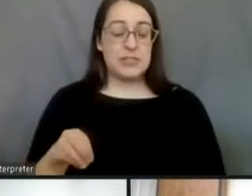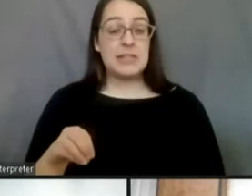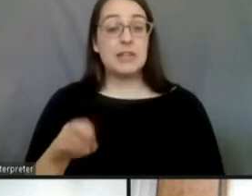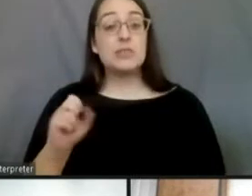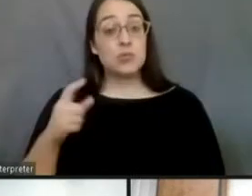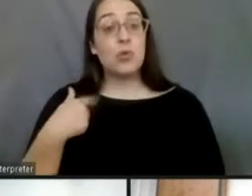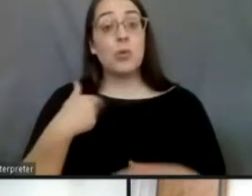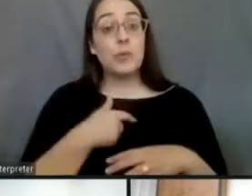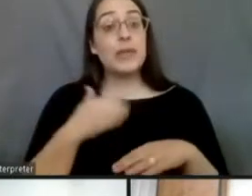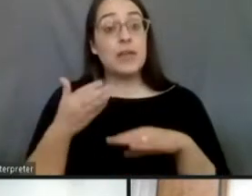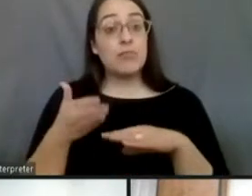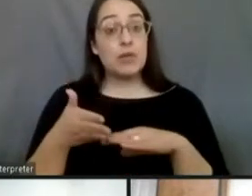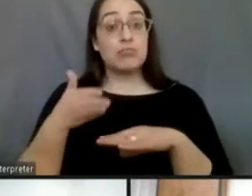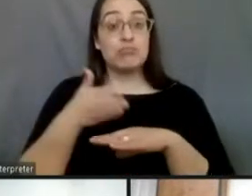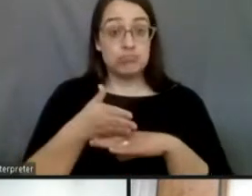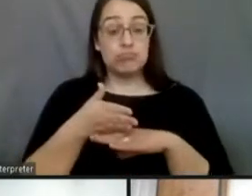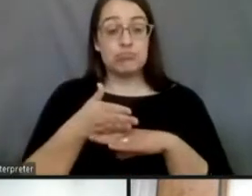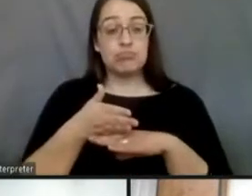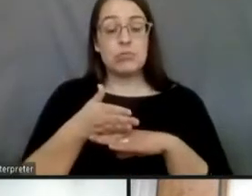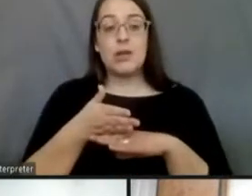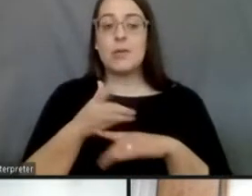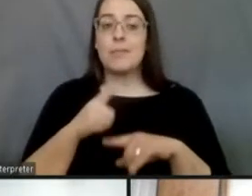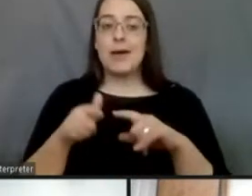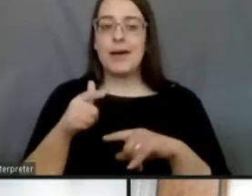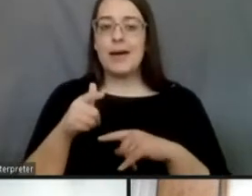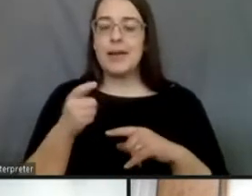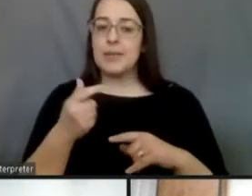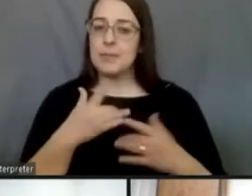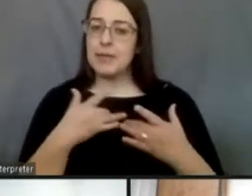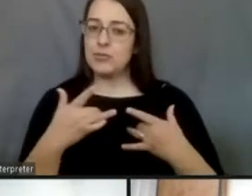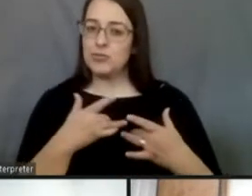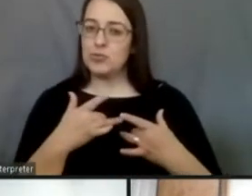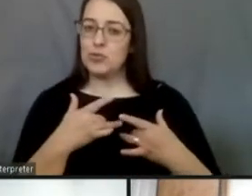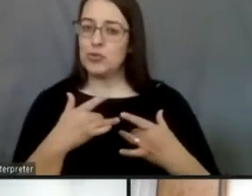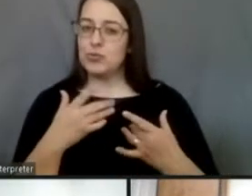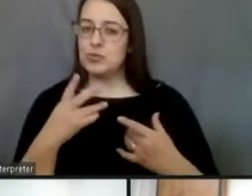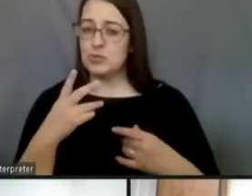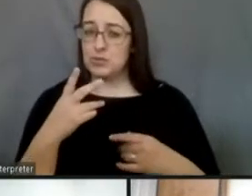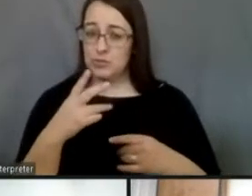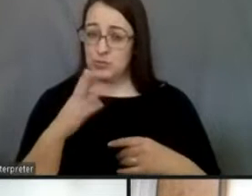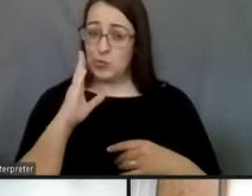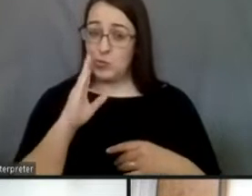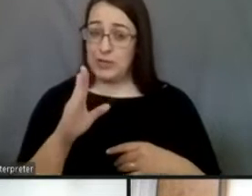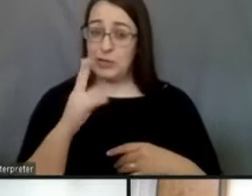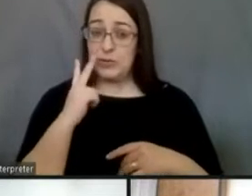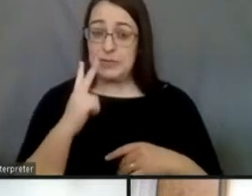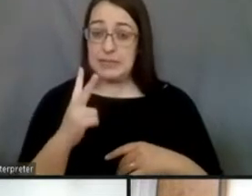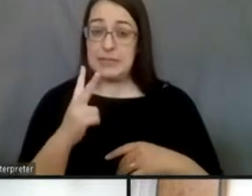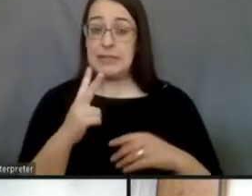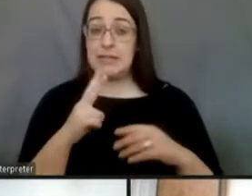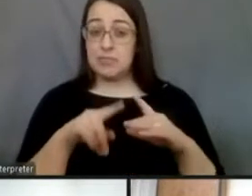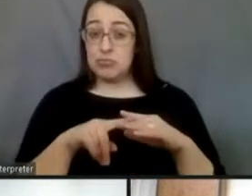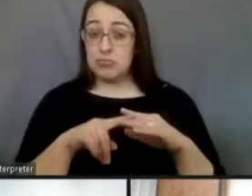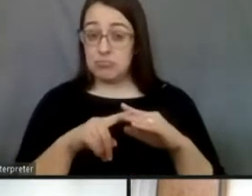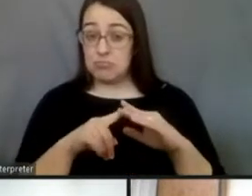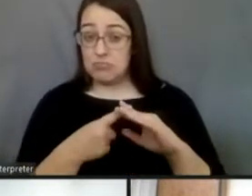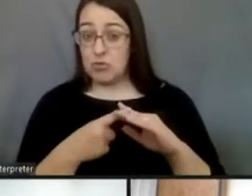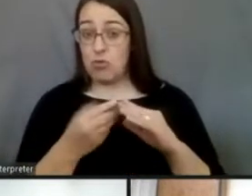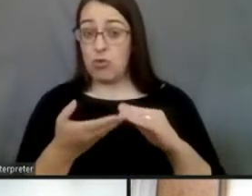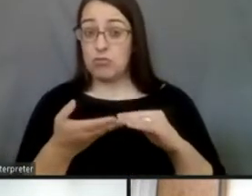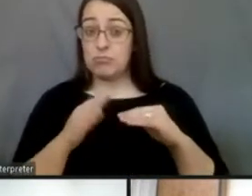better than we were overall. But again, a little bit of concerns about, are we having another slight uptick again?